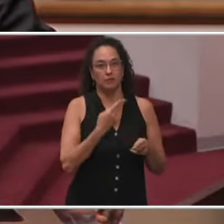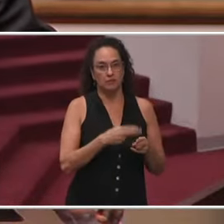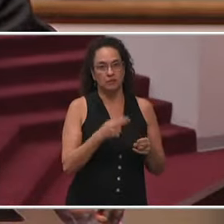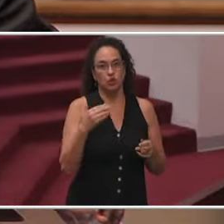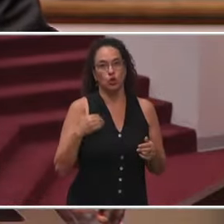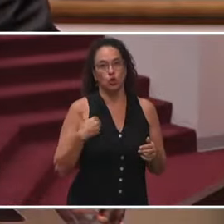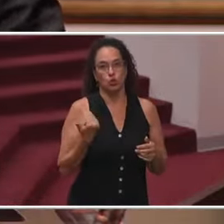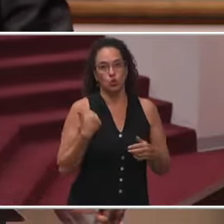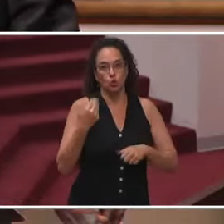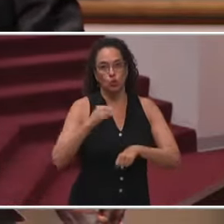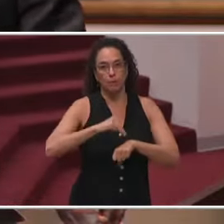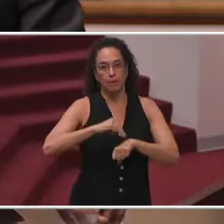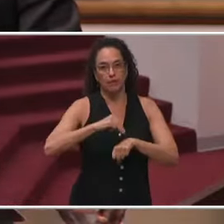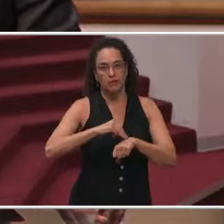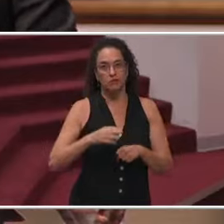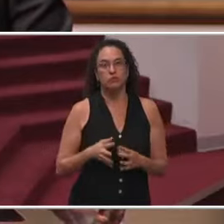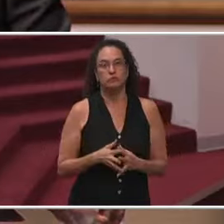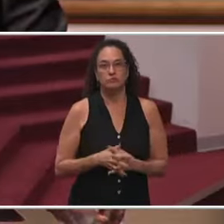minister.